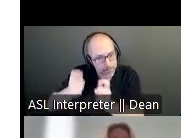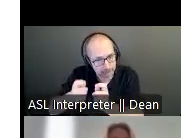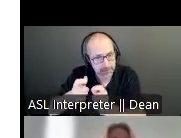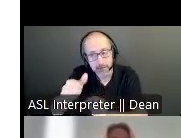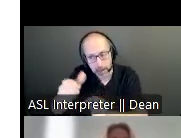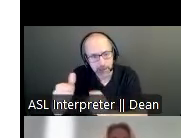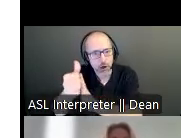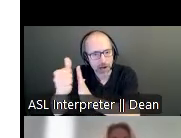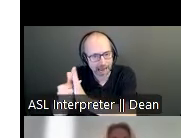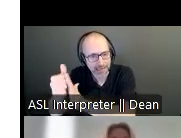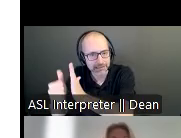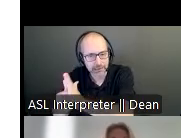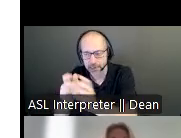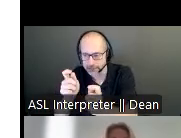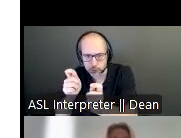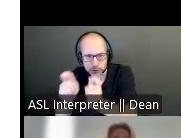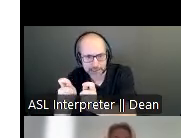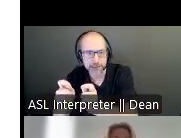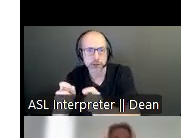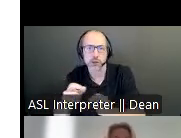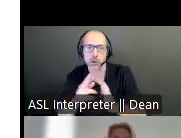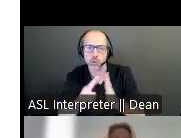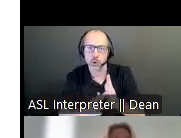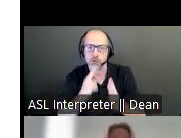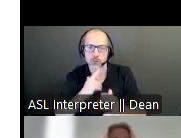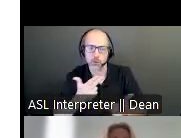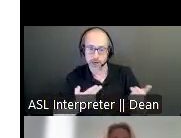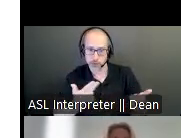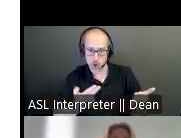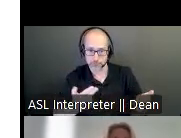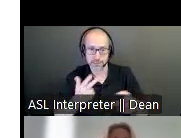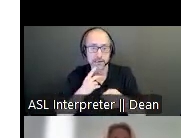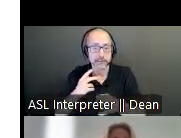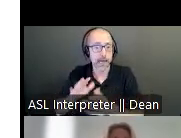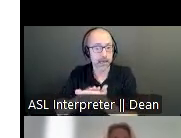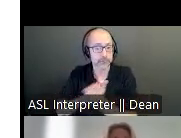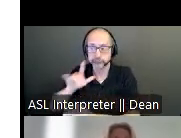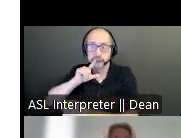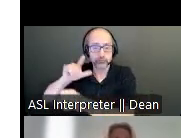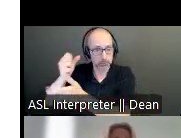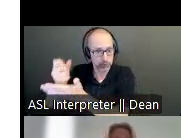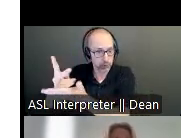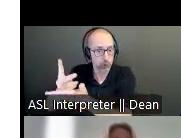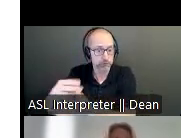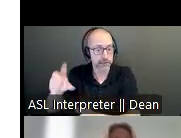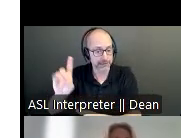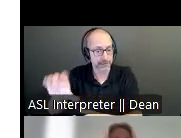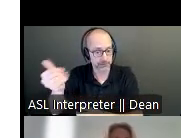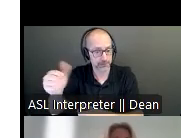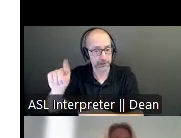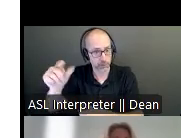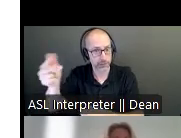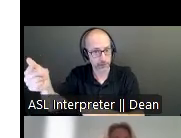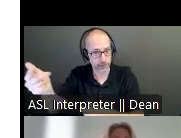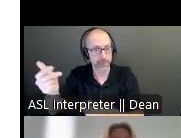certain consequential amendments, firearms, received royal assent on December 15, 2023, enacting a range of firearm reforms,